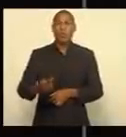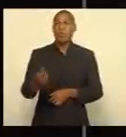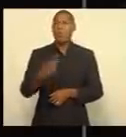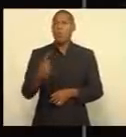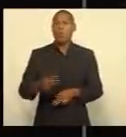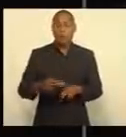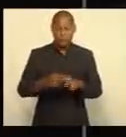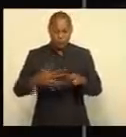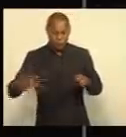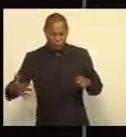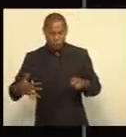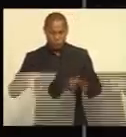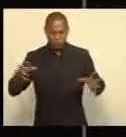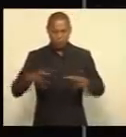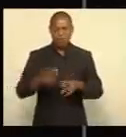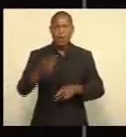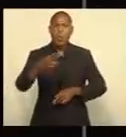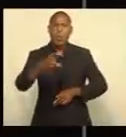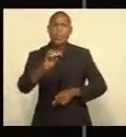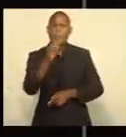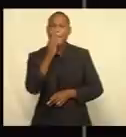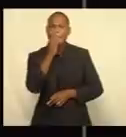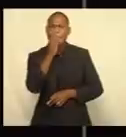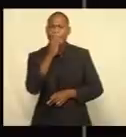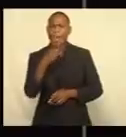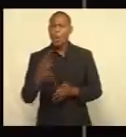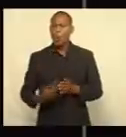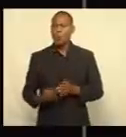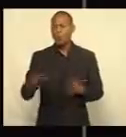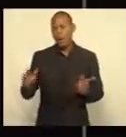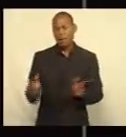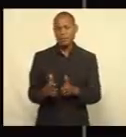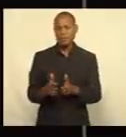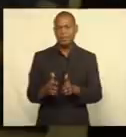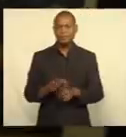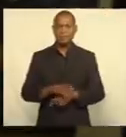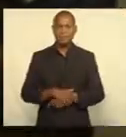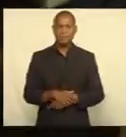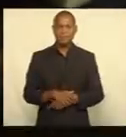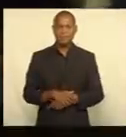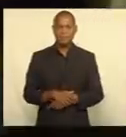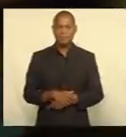allowed but limited to 20 people or less. Josiah Nanunga reports.